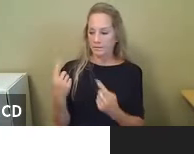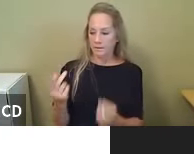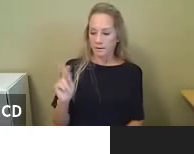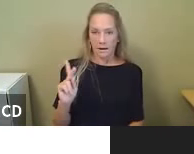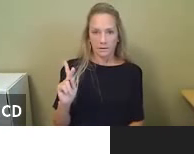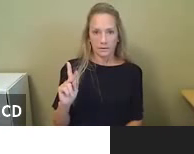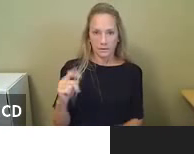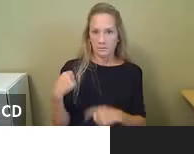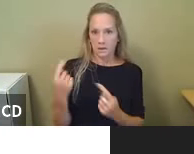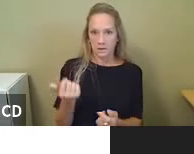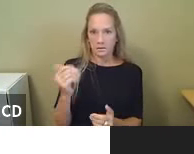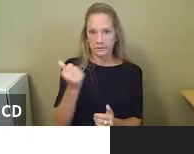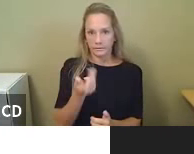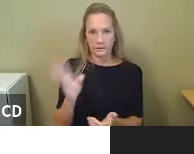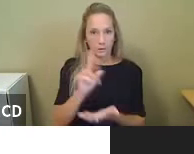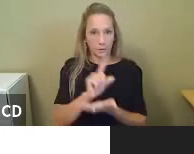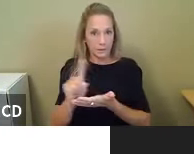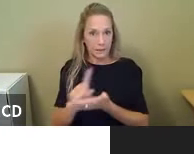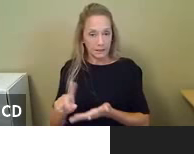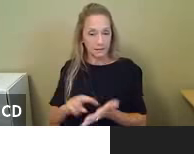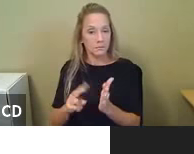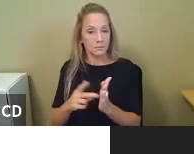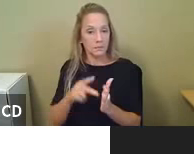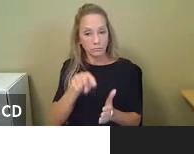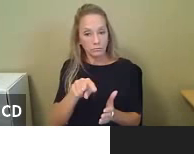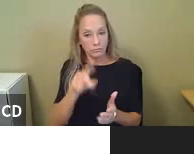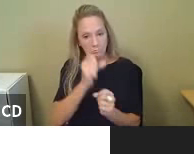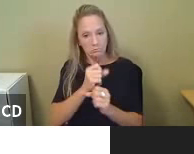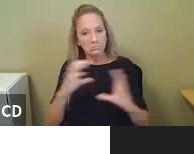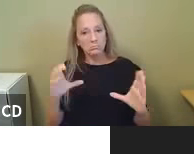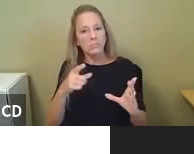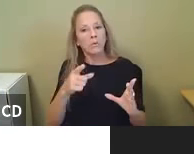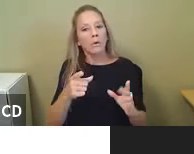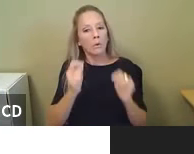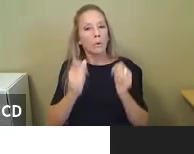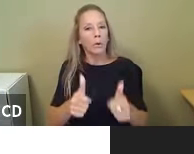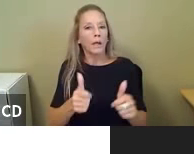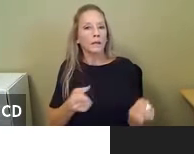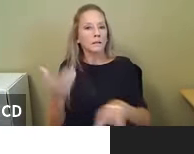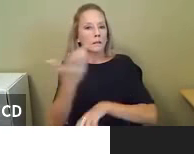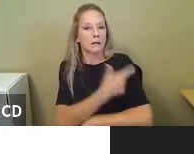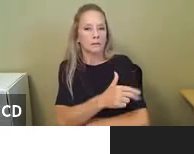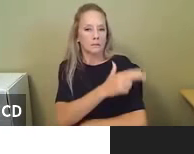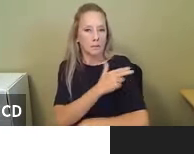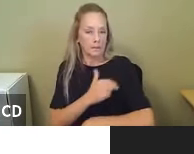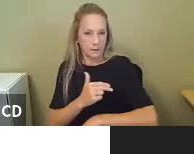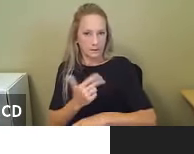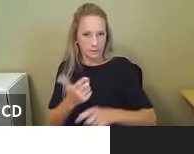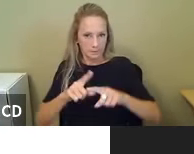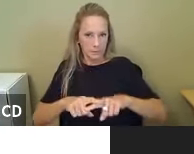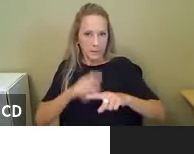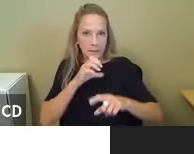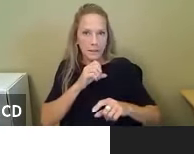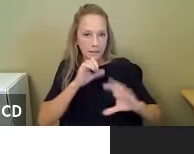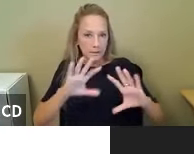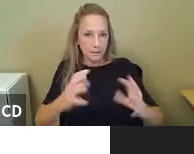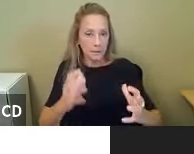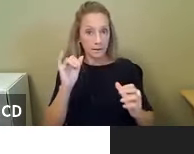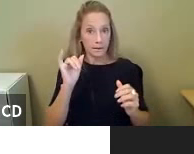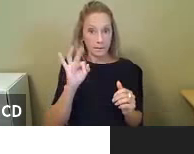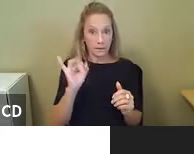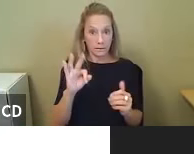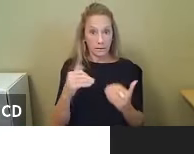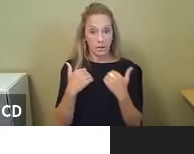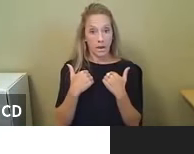would be that it's more likely that those could translate into hospitalizations quicker. Again, the way that if we have